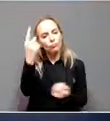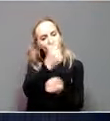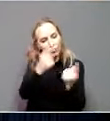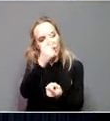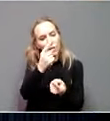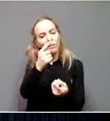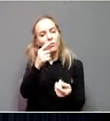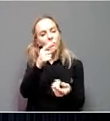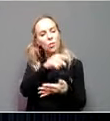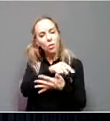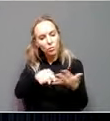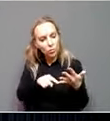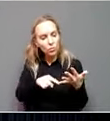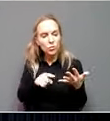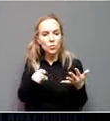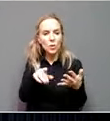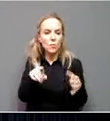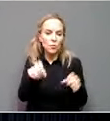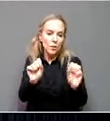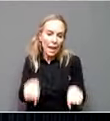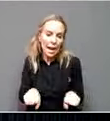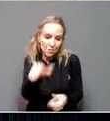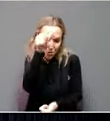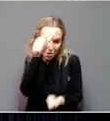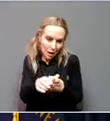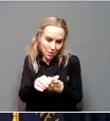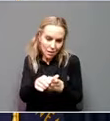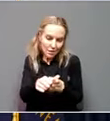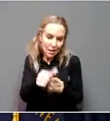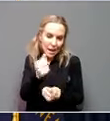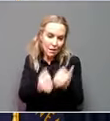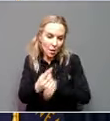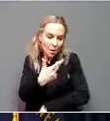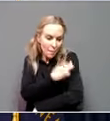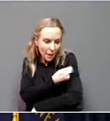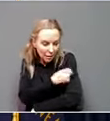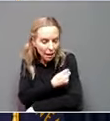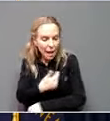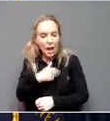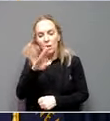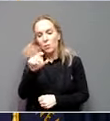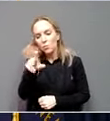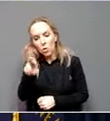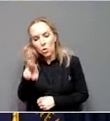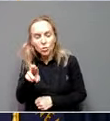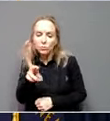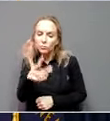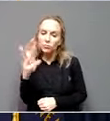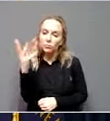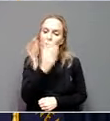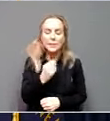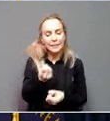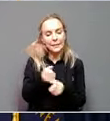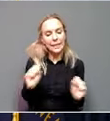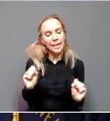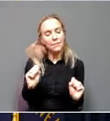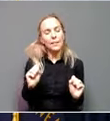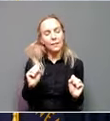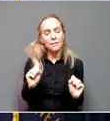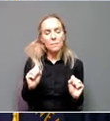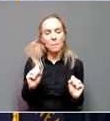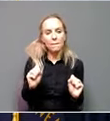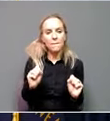them as you can. But remember, if everybody's vaccinated, if everybody's boosted, you're pretty safe. And in that instance, it would be,